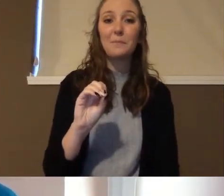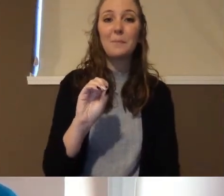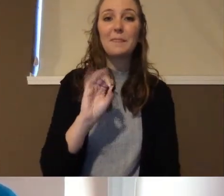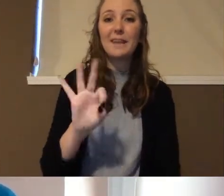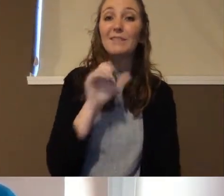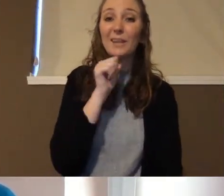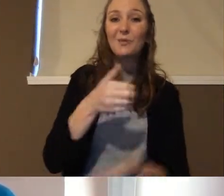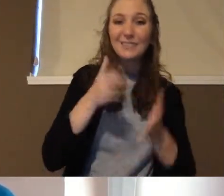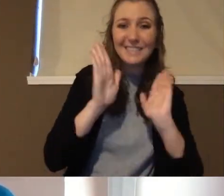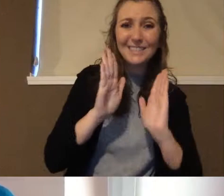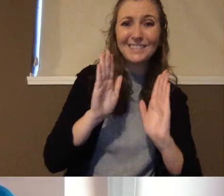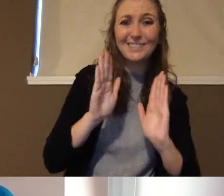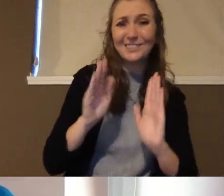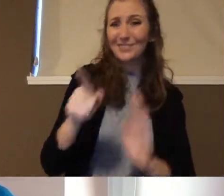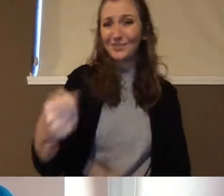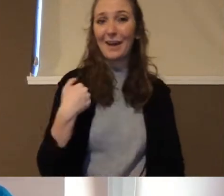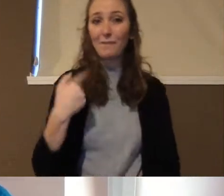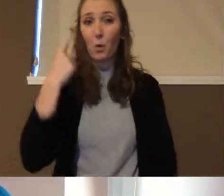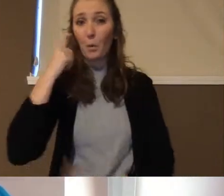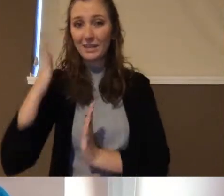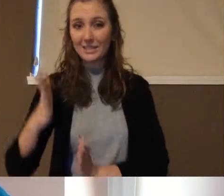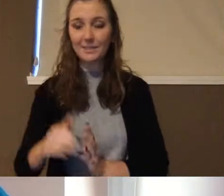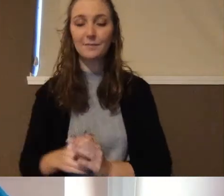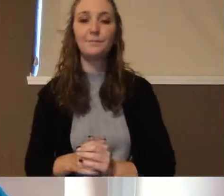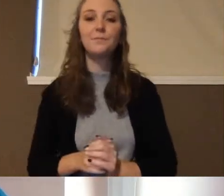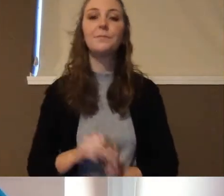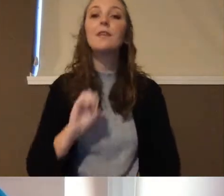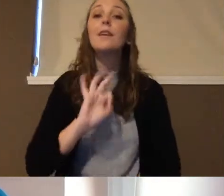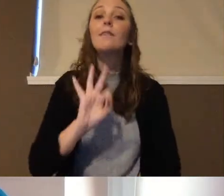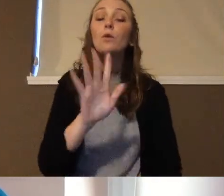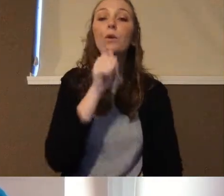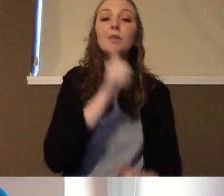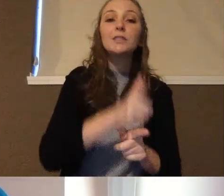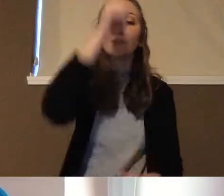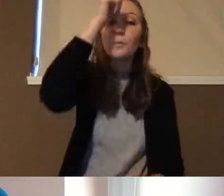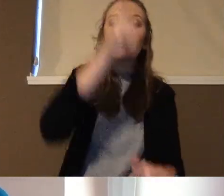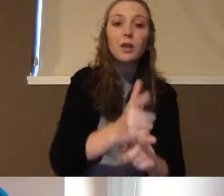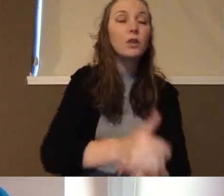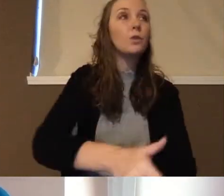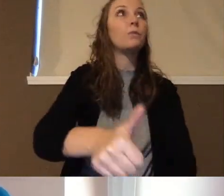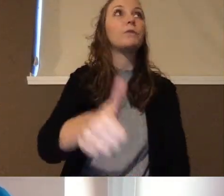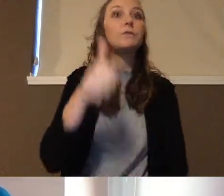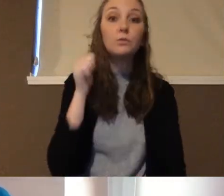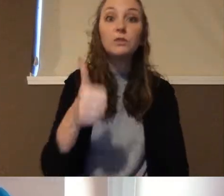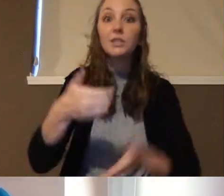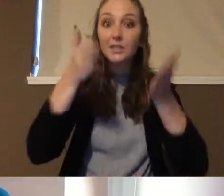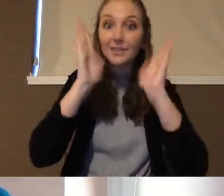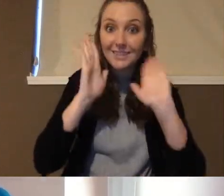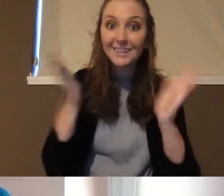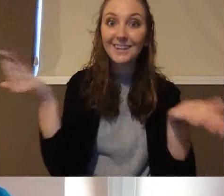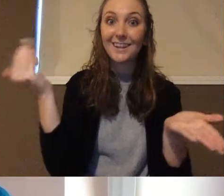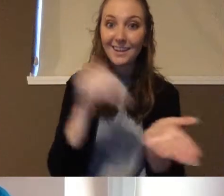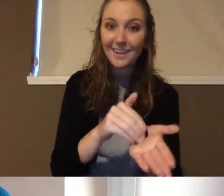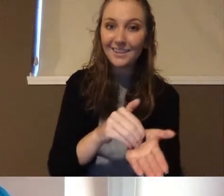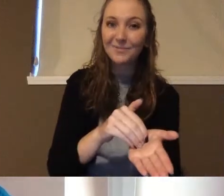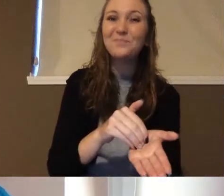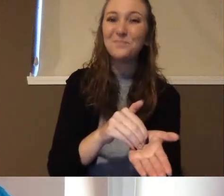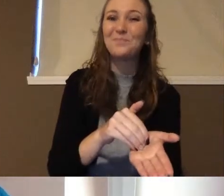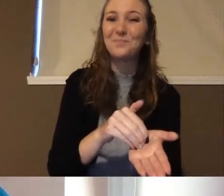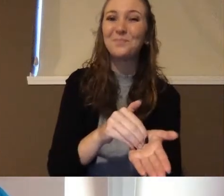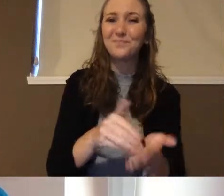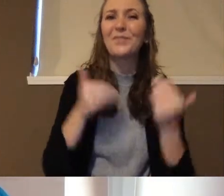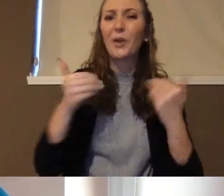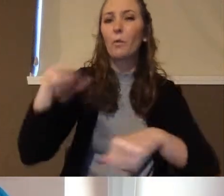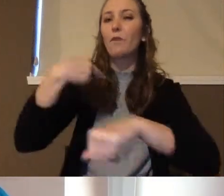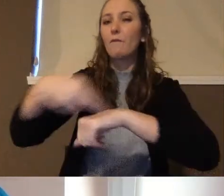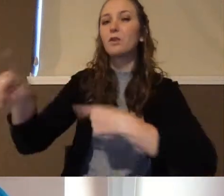you, so that every case may stand on the word of two or three witnesses.